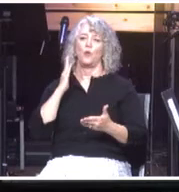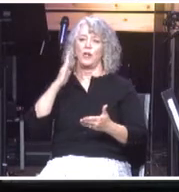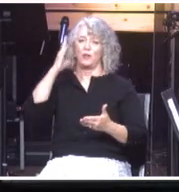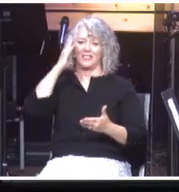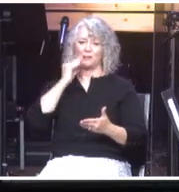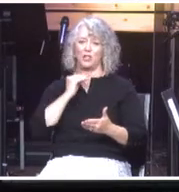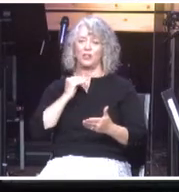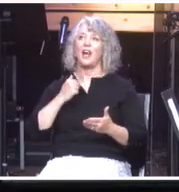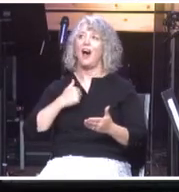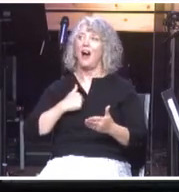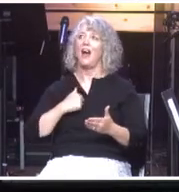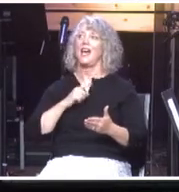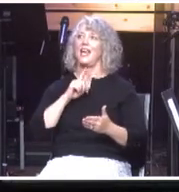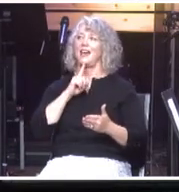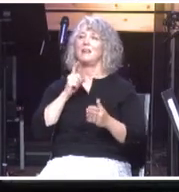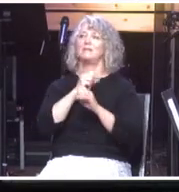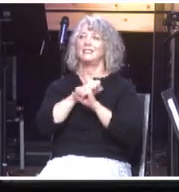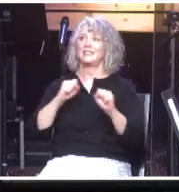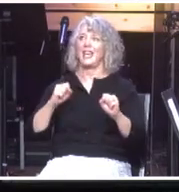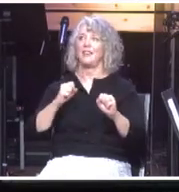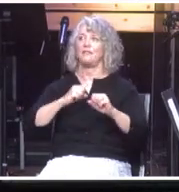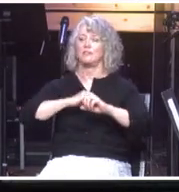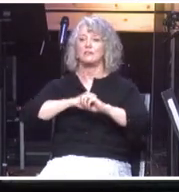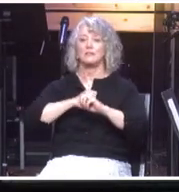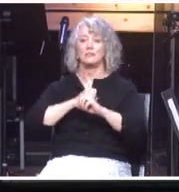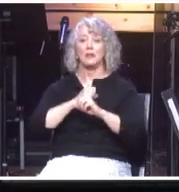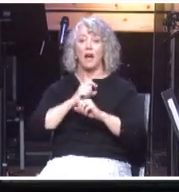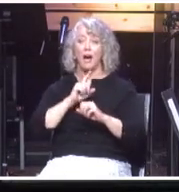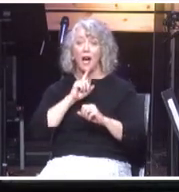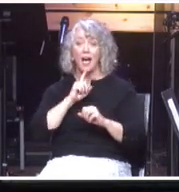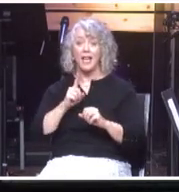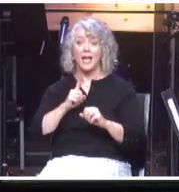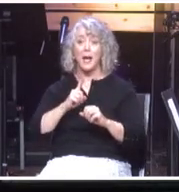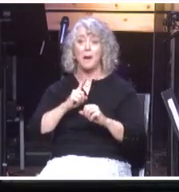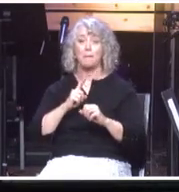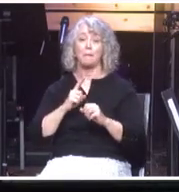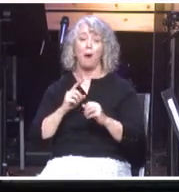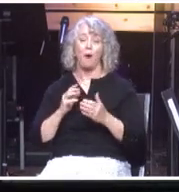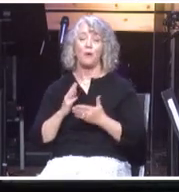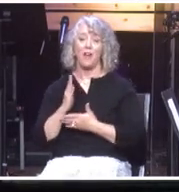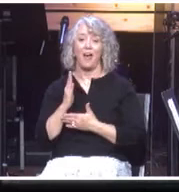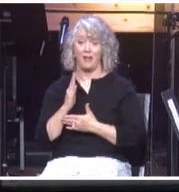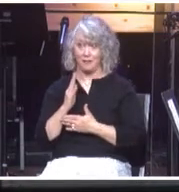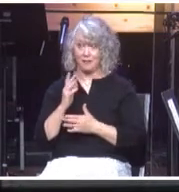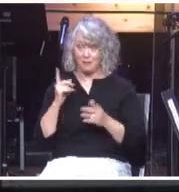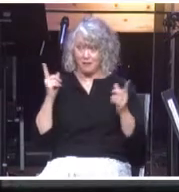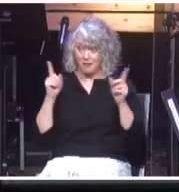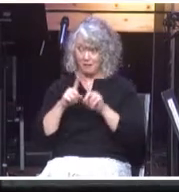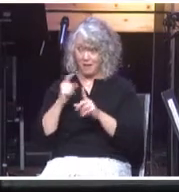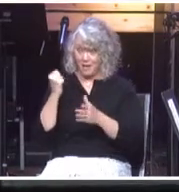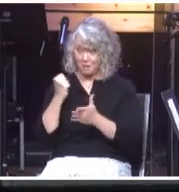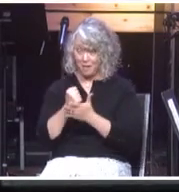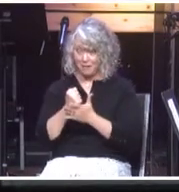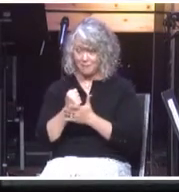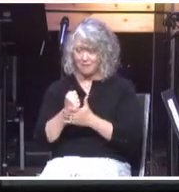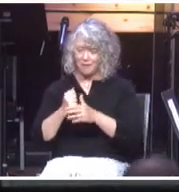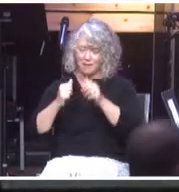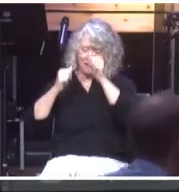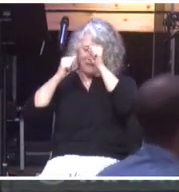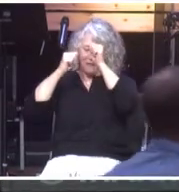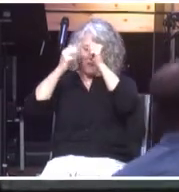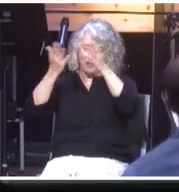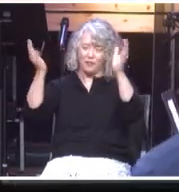that we are safe and secure. Amen? Let's pray. Heavenly Father, what a privilege it is